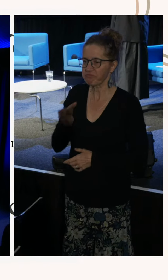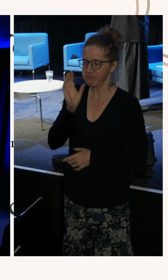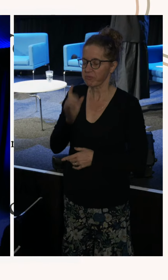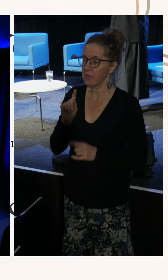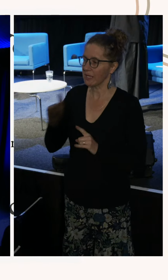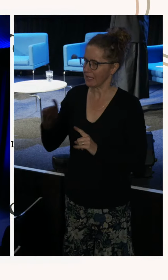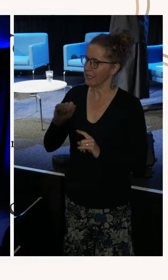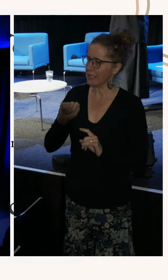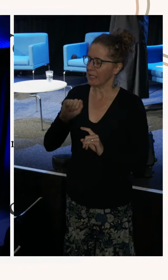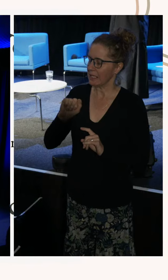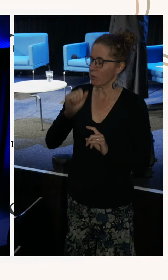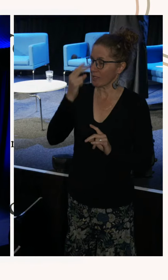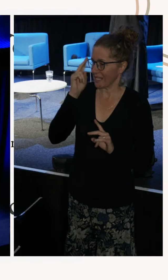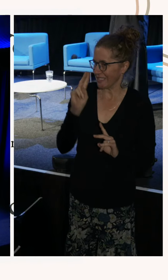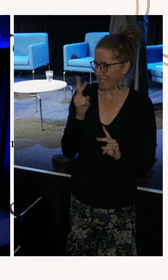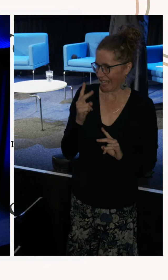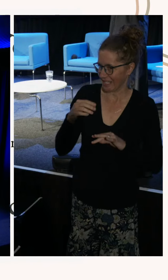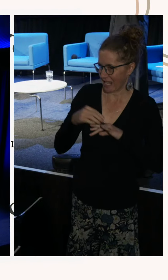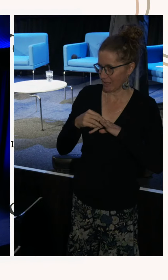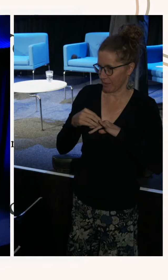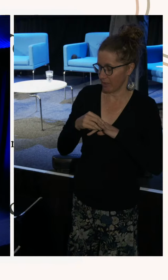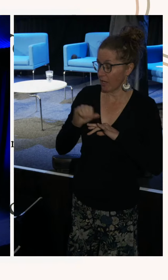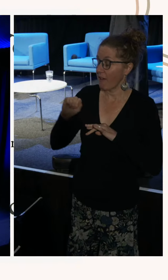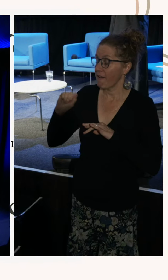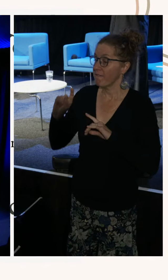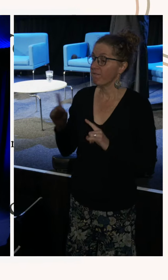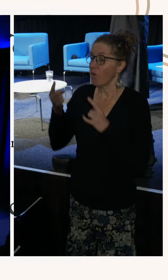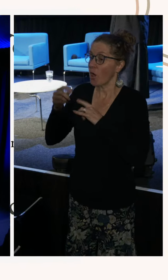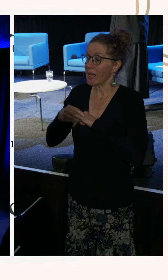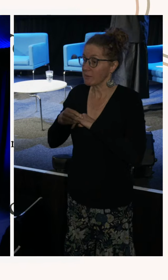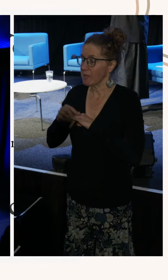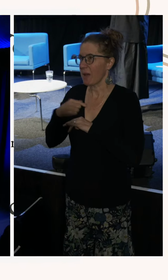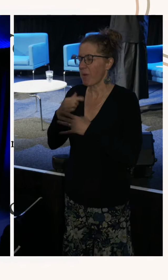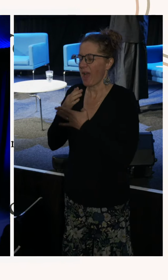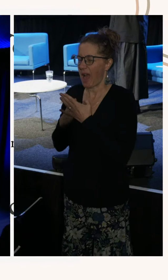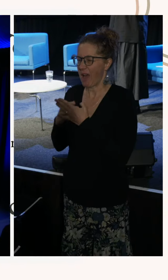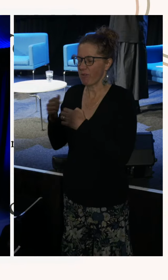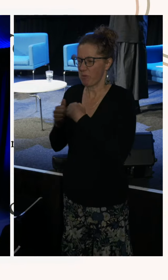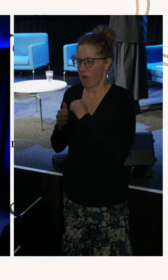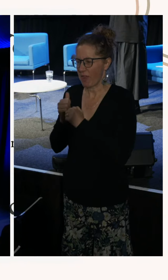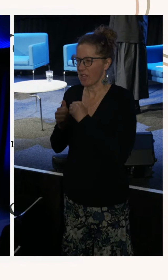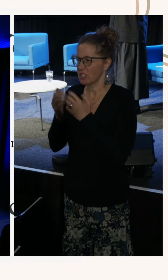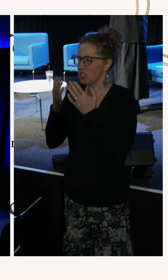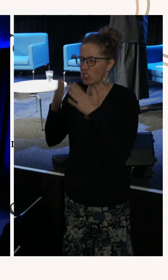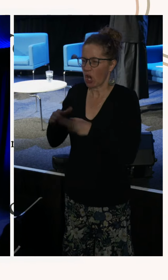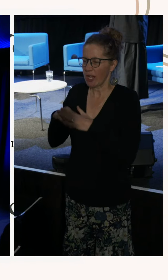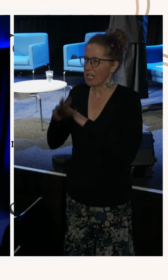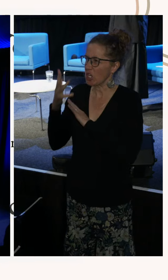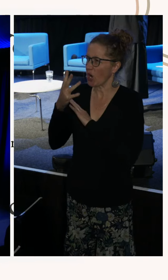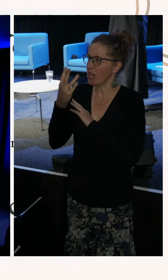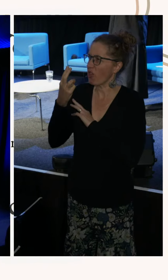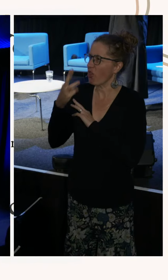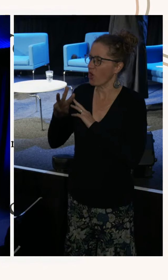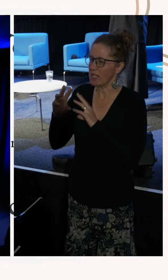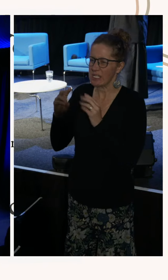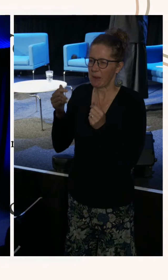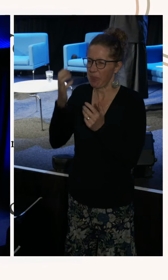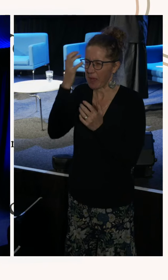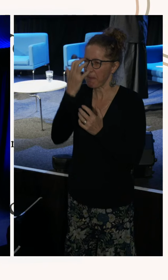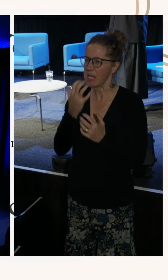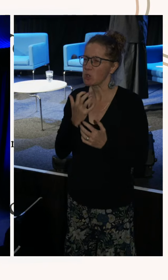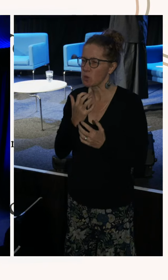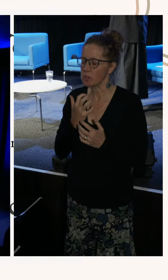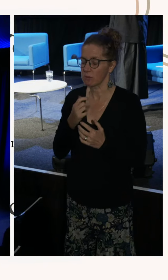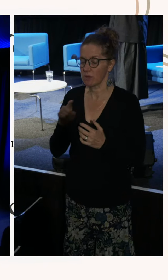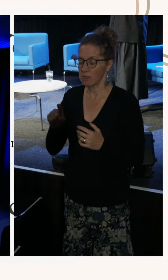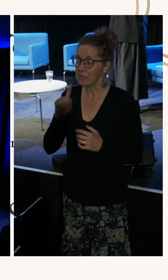second husband. Her first husband and my half-brother died in 1930, something of measles. Mum said the old man was a top bloke,